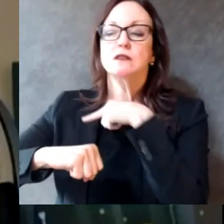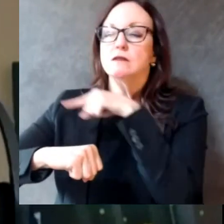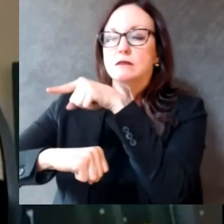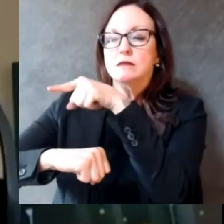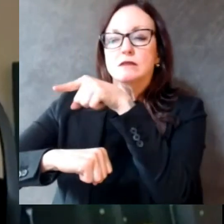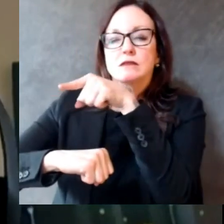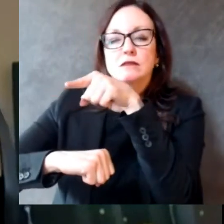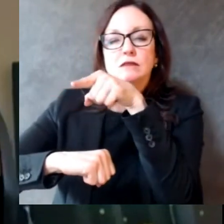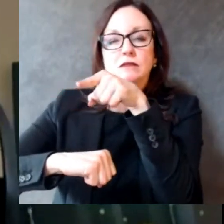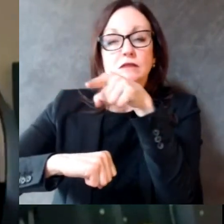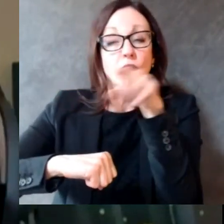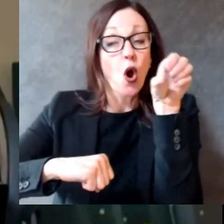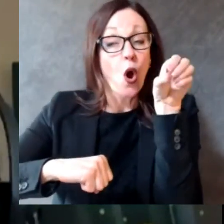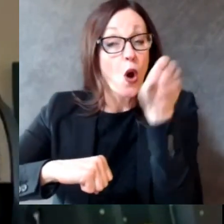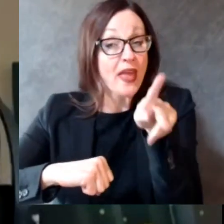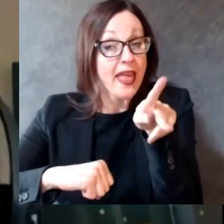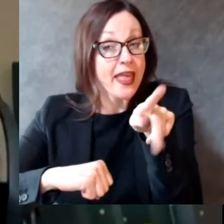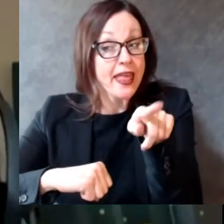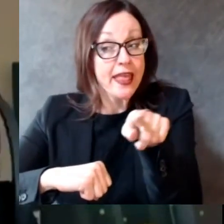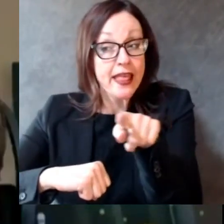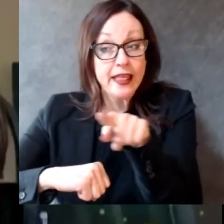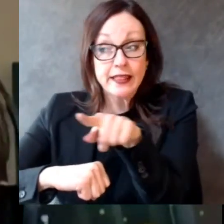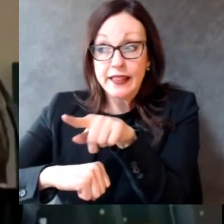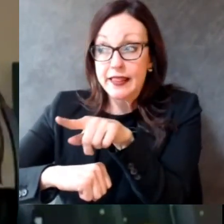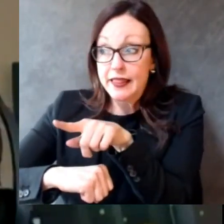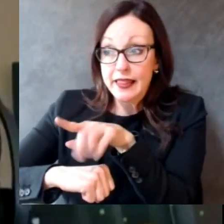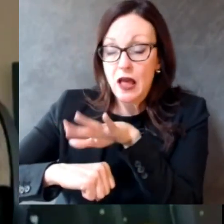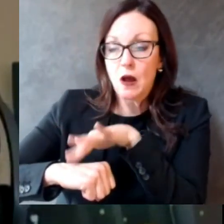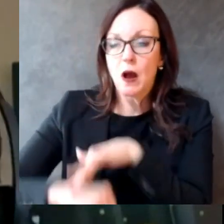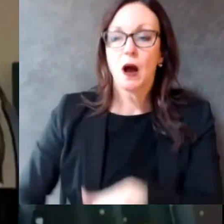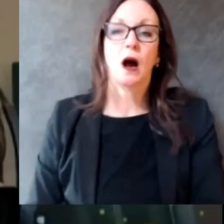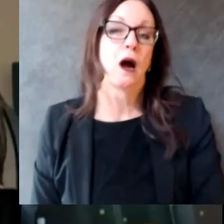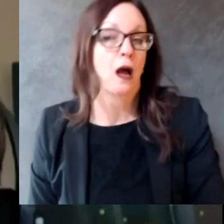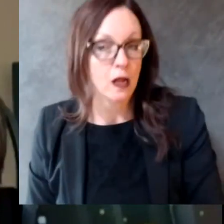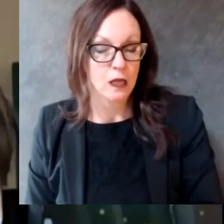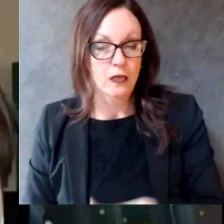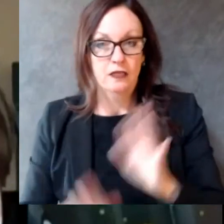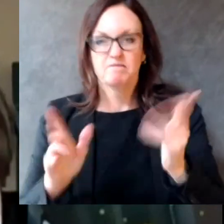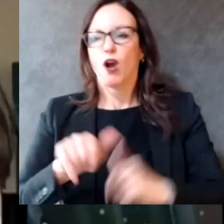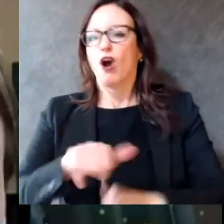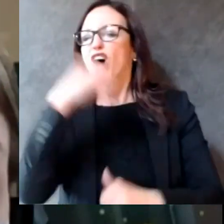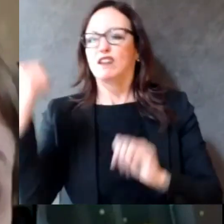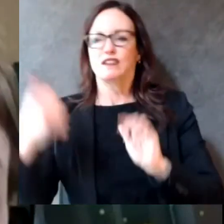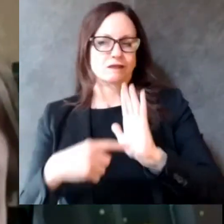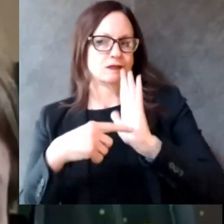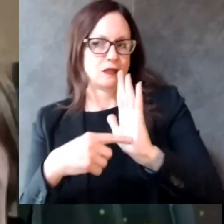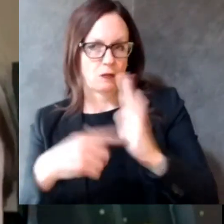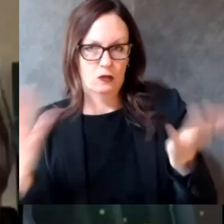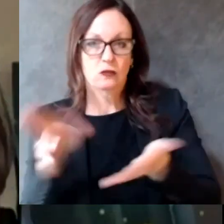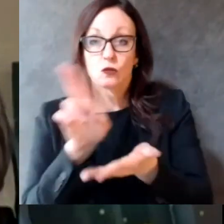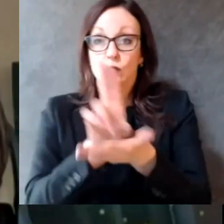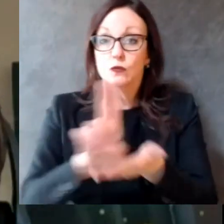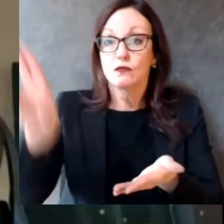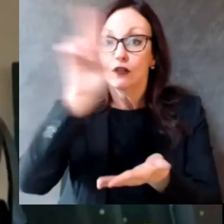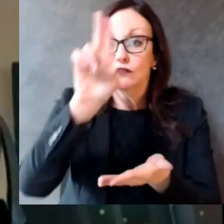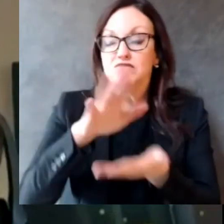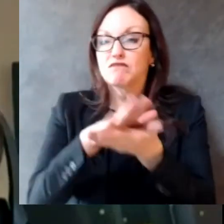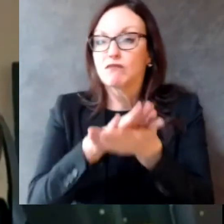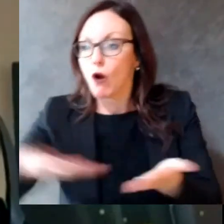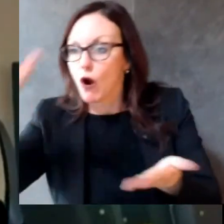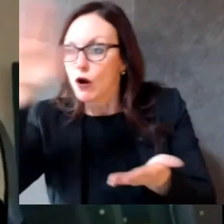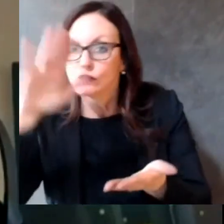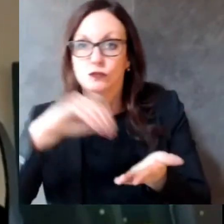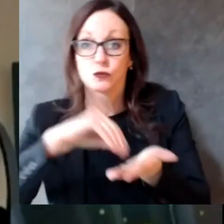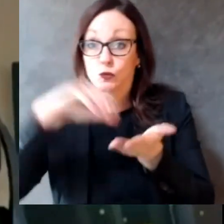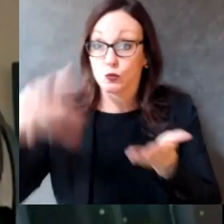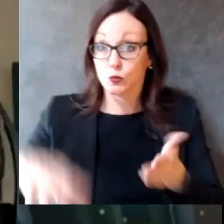vaccines. We've hit this period of time where it's really easy for anyone to get a vaccine right as the end of the semester is